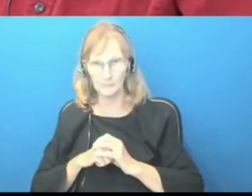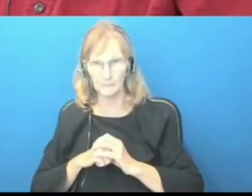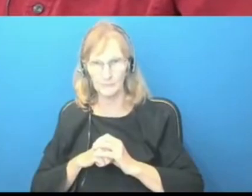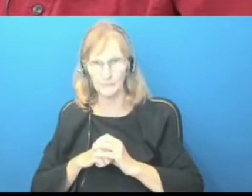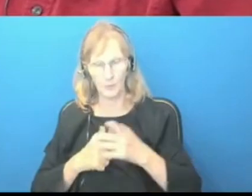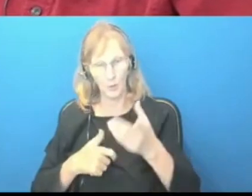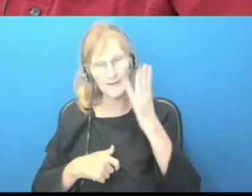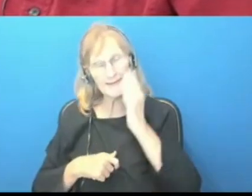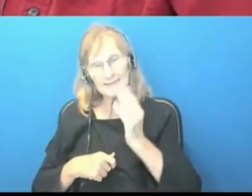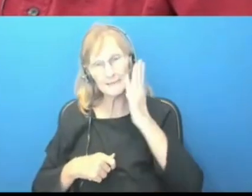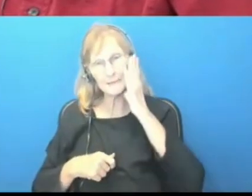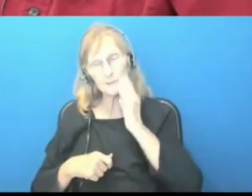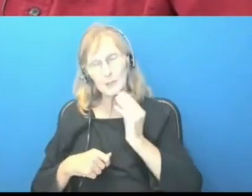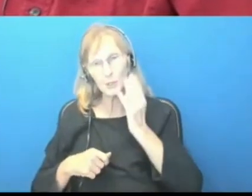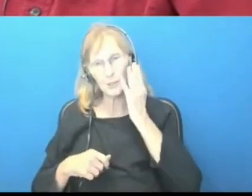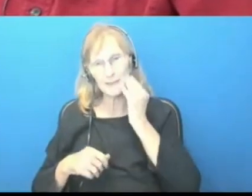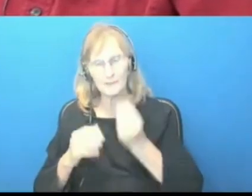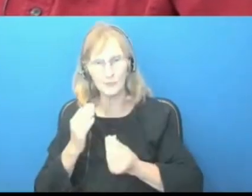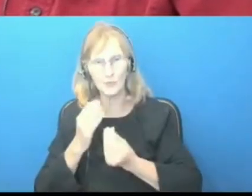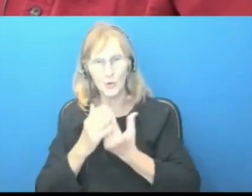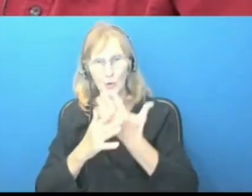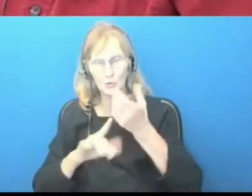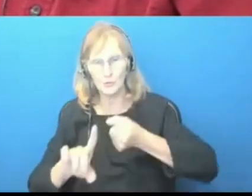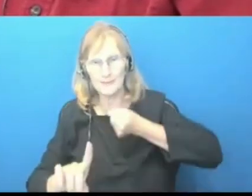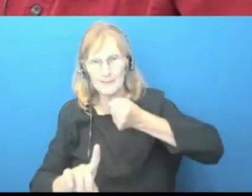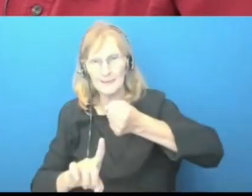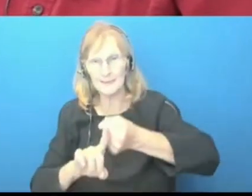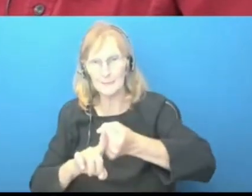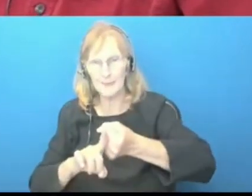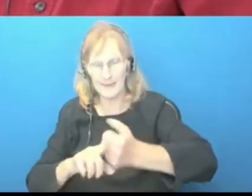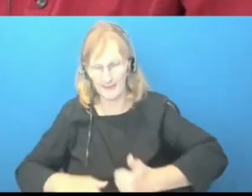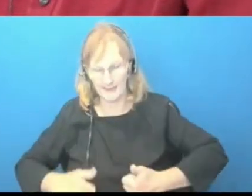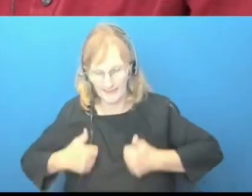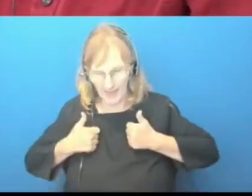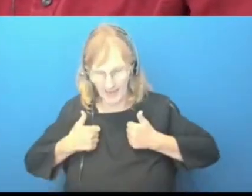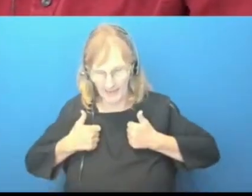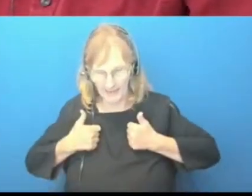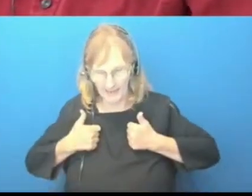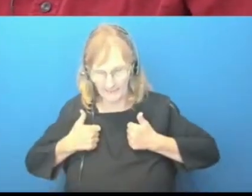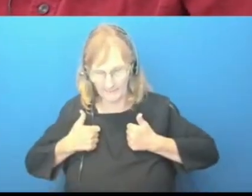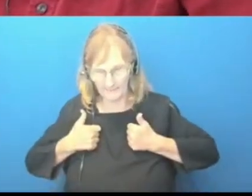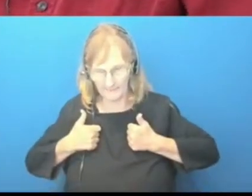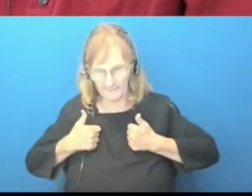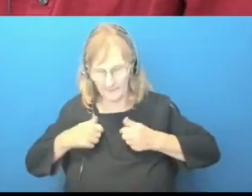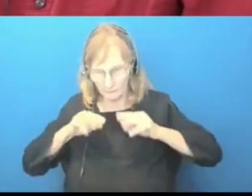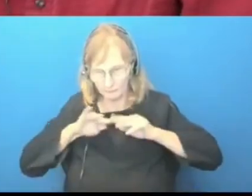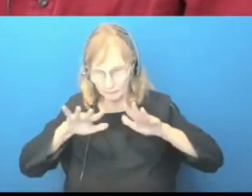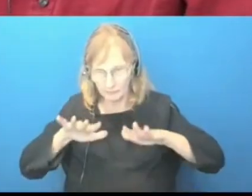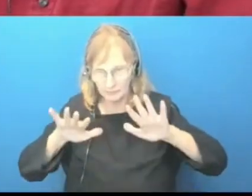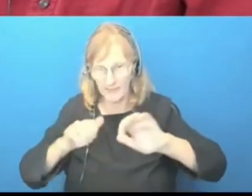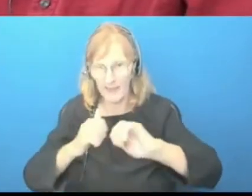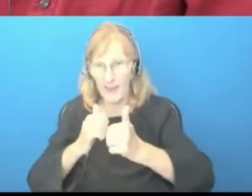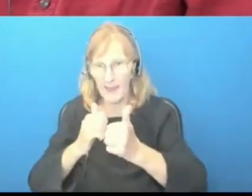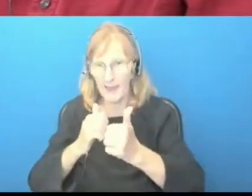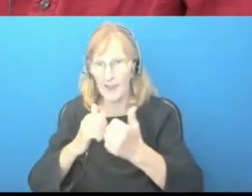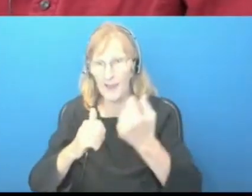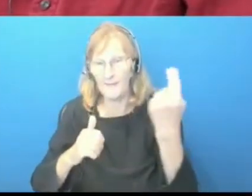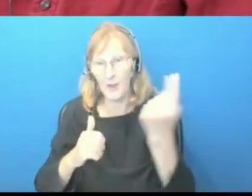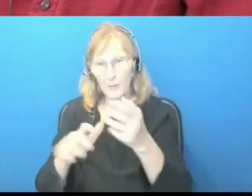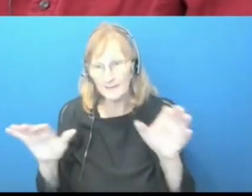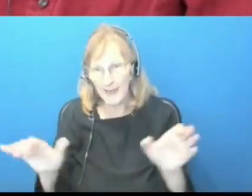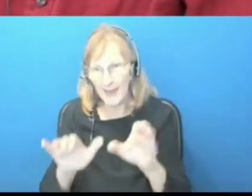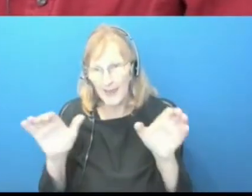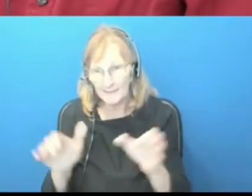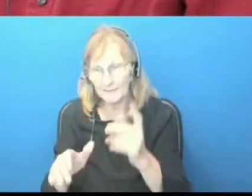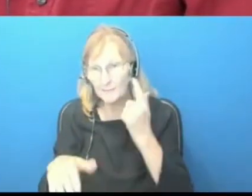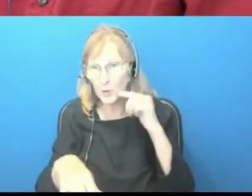journey, how have you been able to impact the lives of others in that journey? Well, I've always been active in the